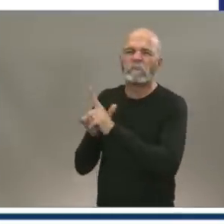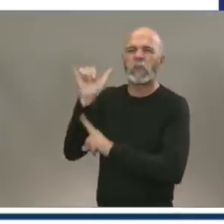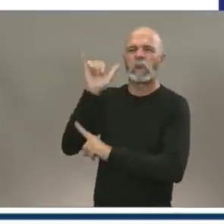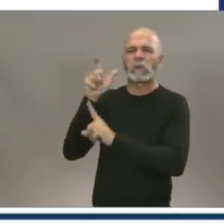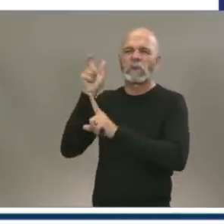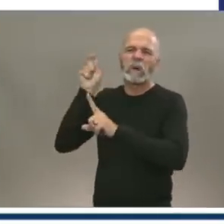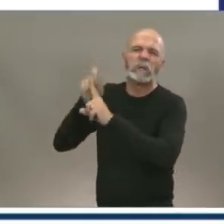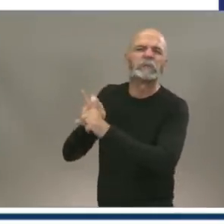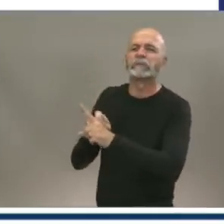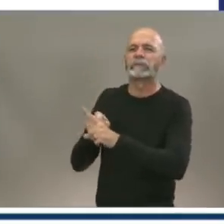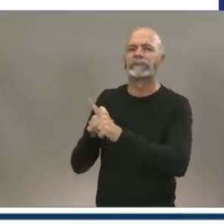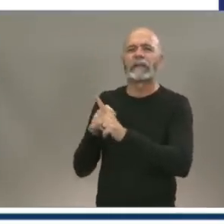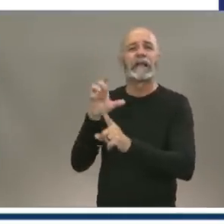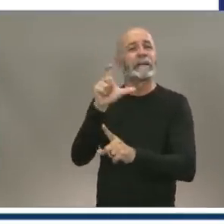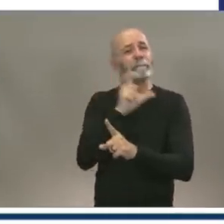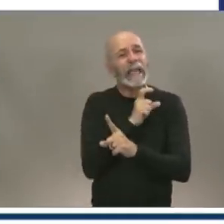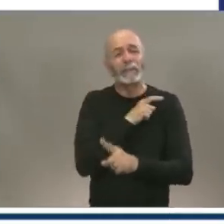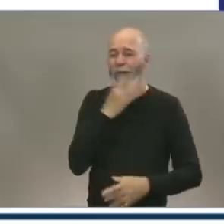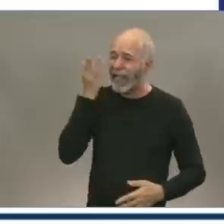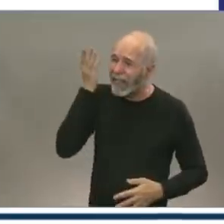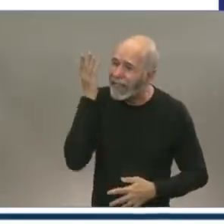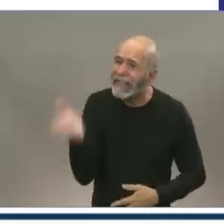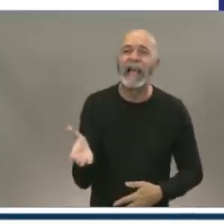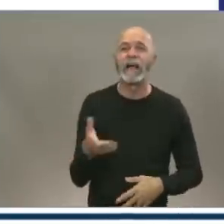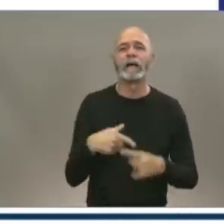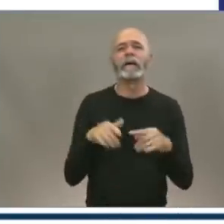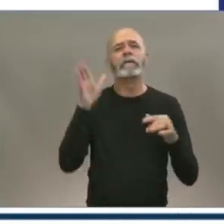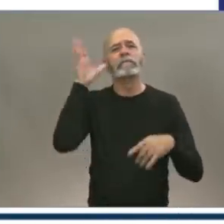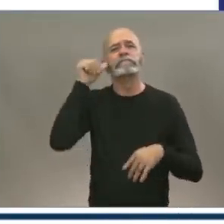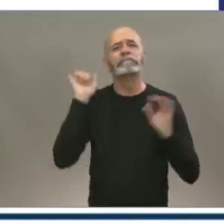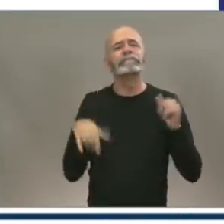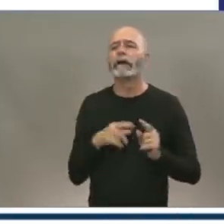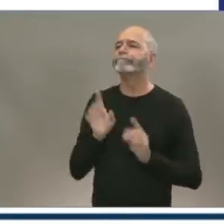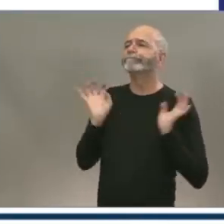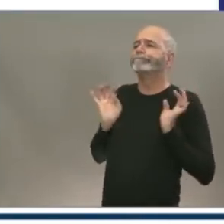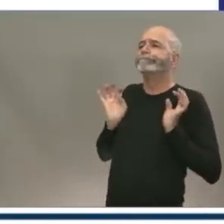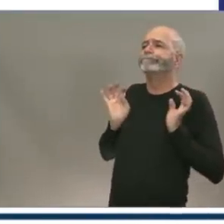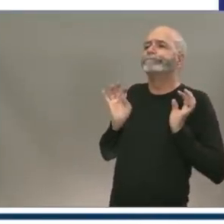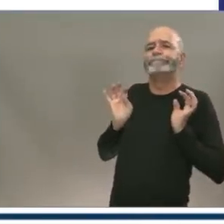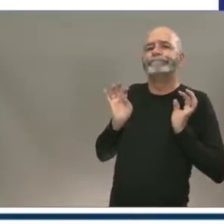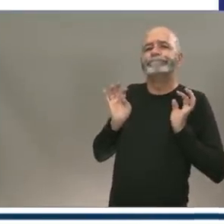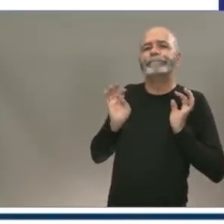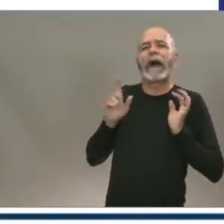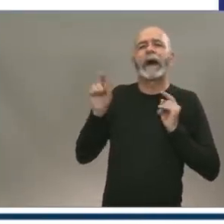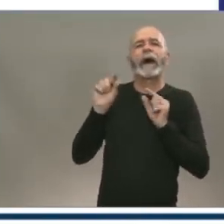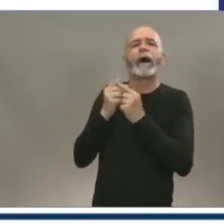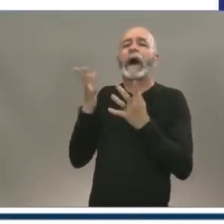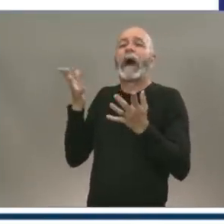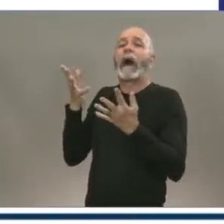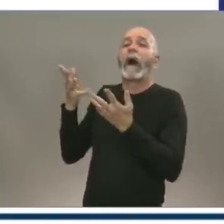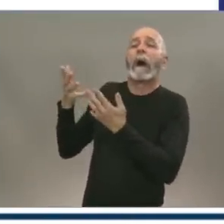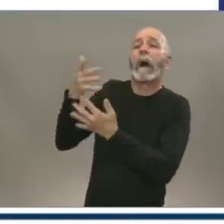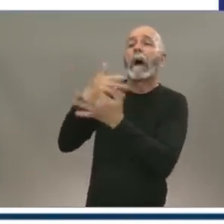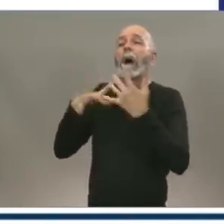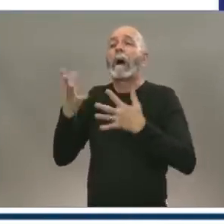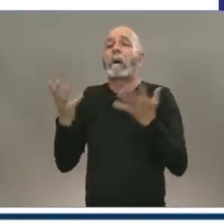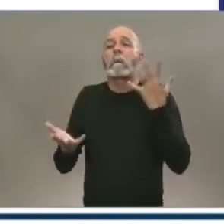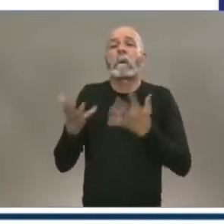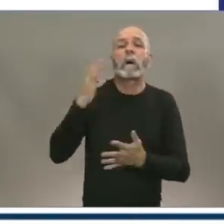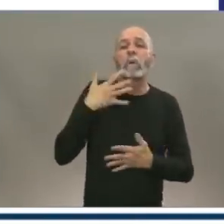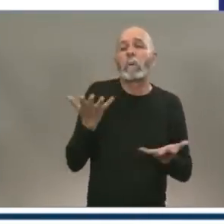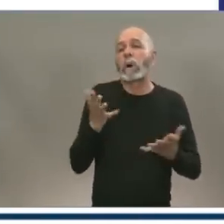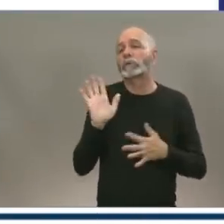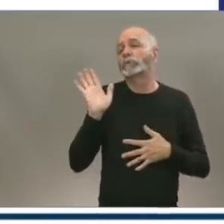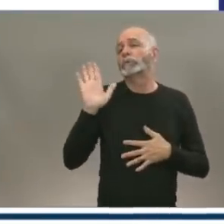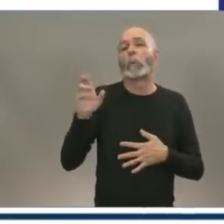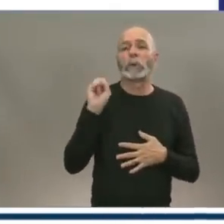were there in force, did nothing about it, and quibbled with the business person about where his sidewalk started and where his patio did. Does